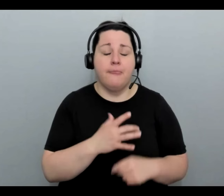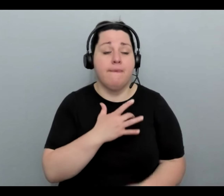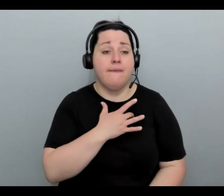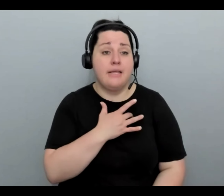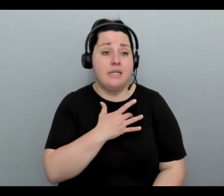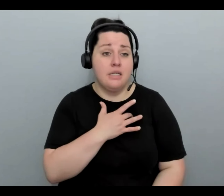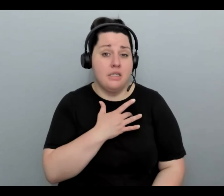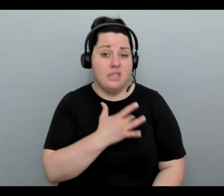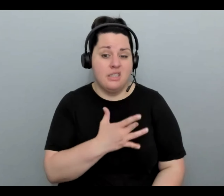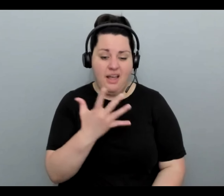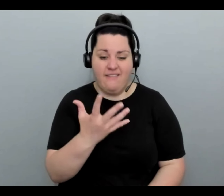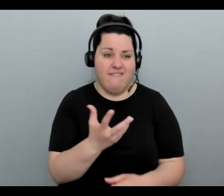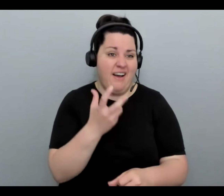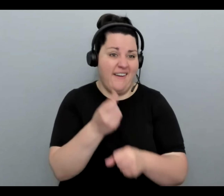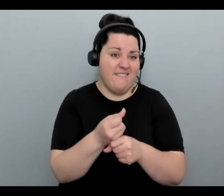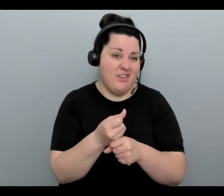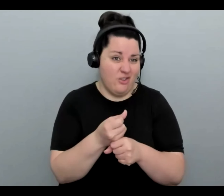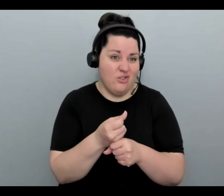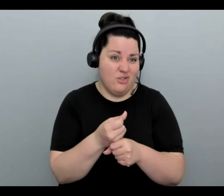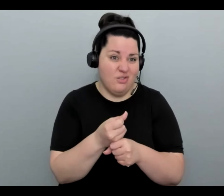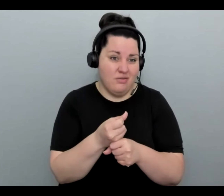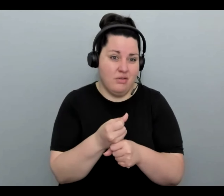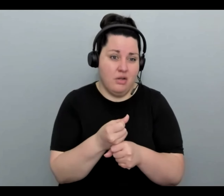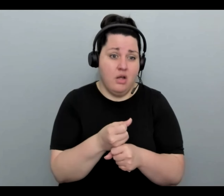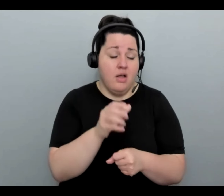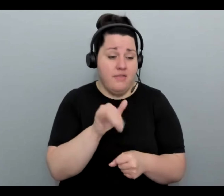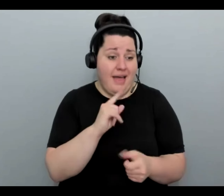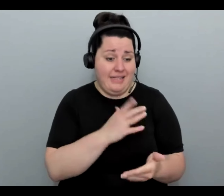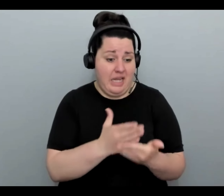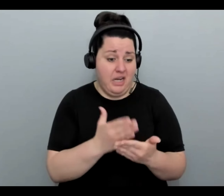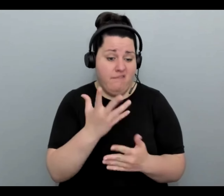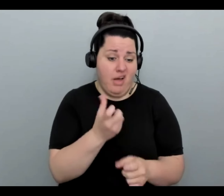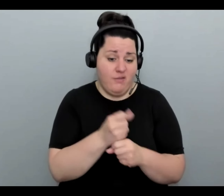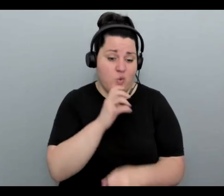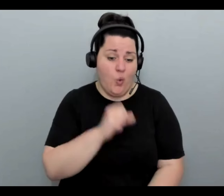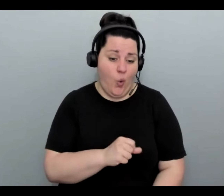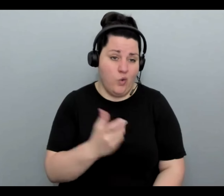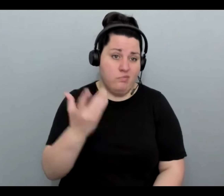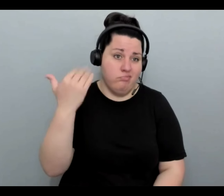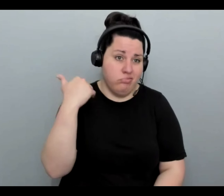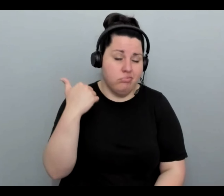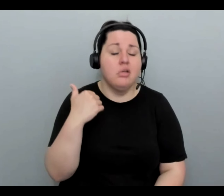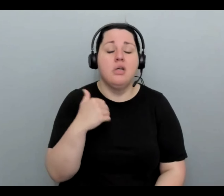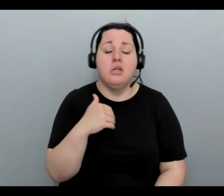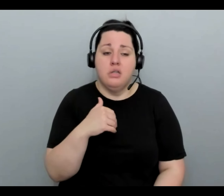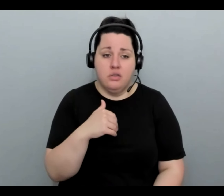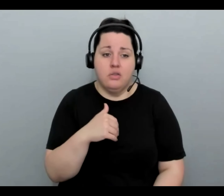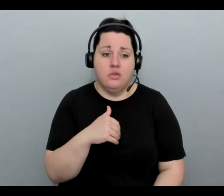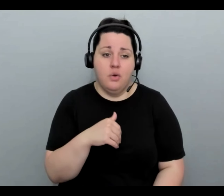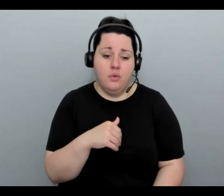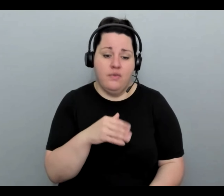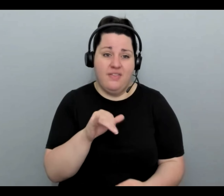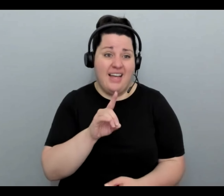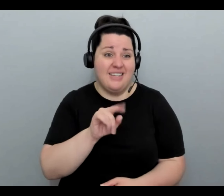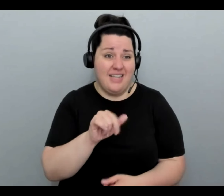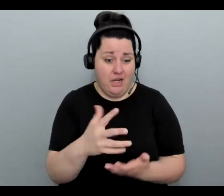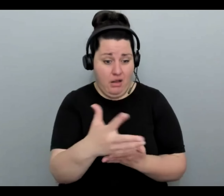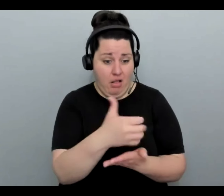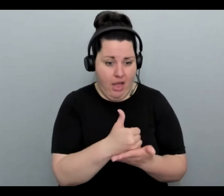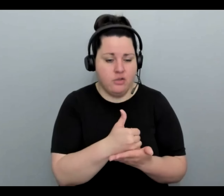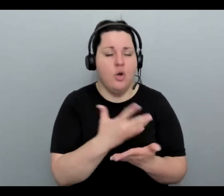Typically 5 years out, somebody would say, well, this data is 5 years old. You want to use the data within the certain time frame that you have.